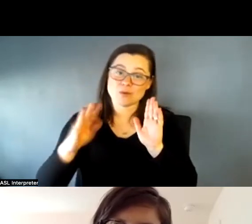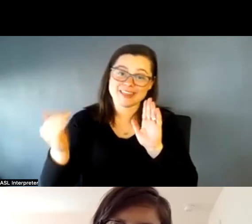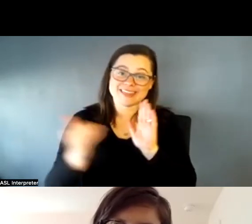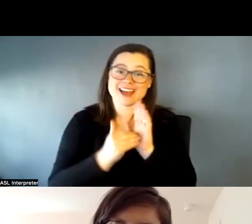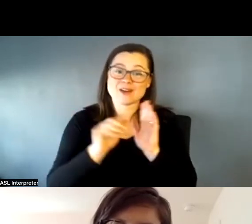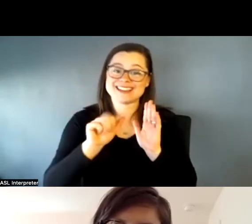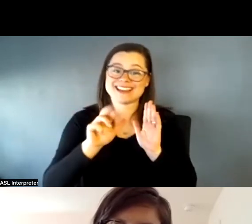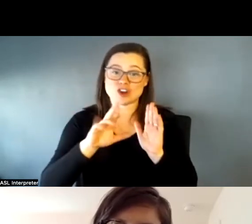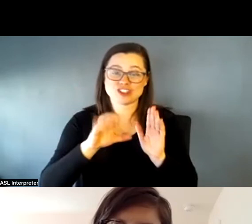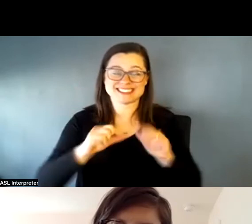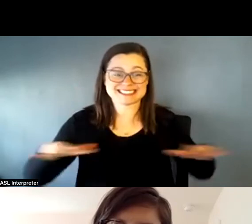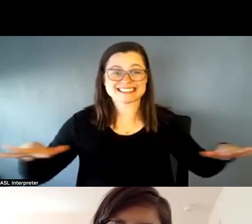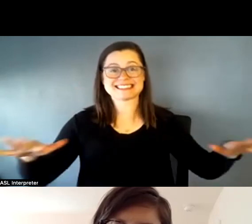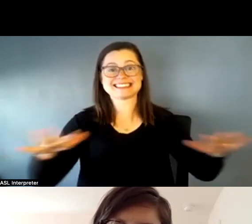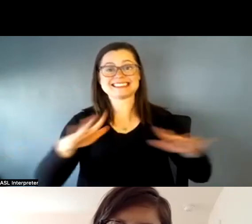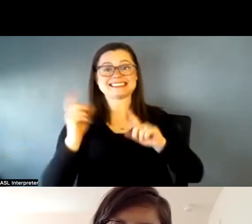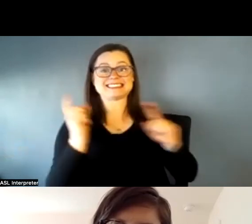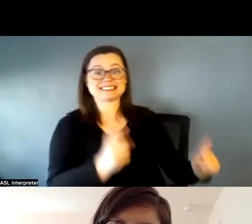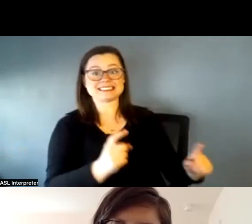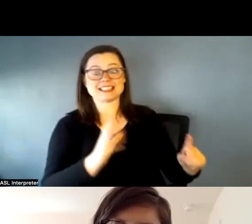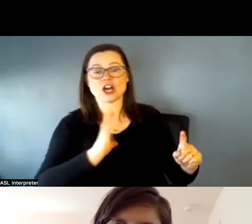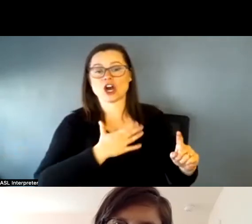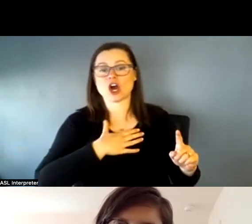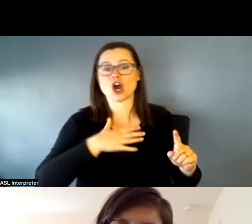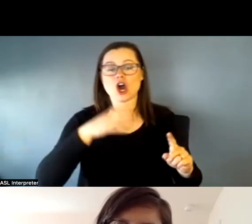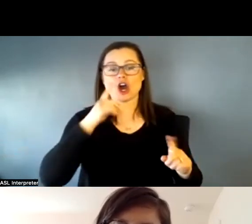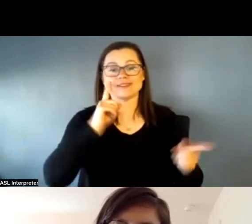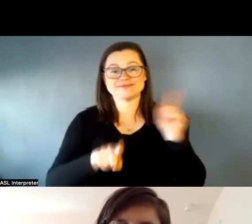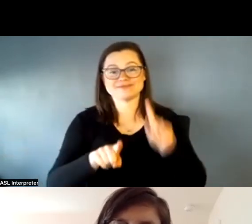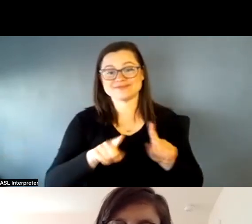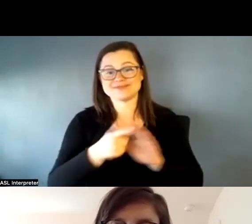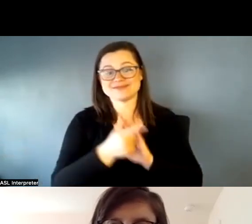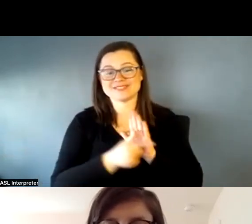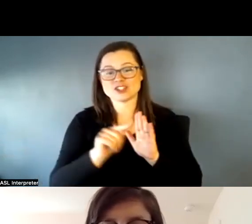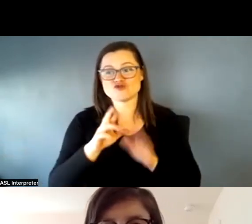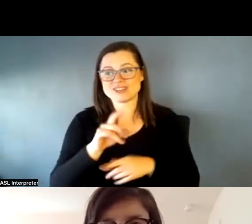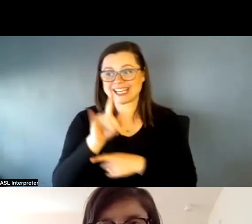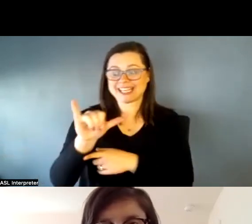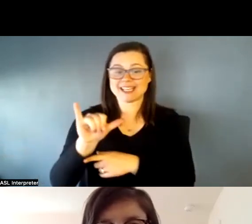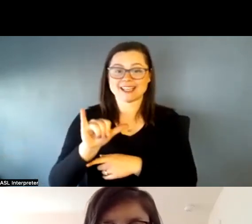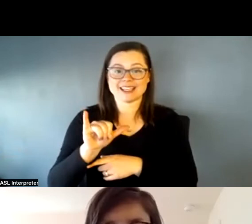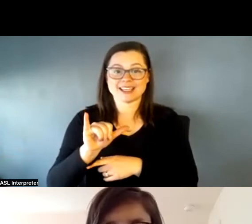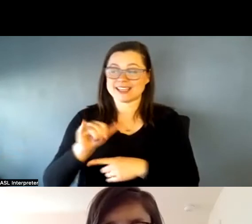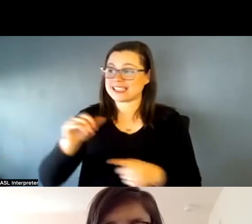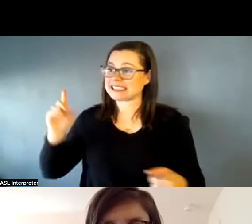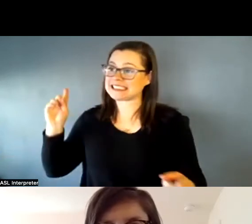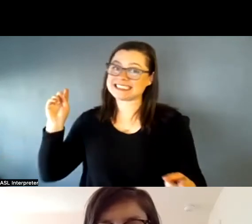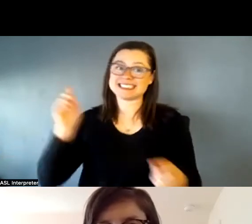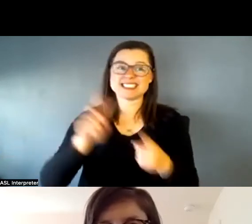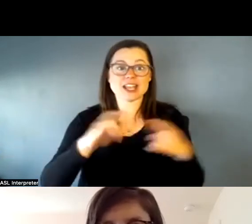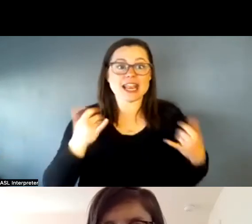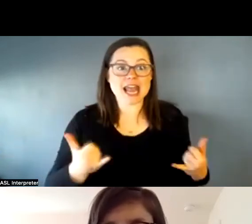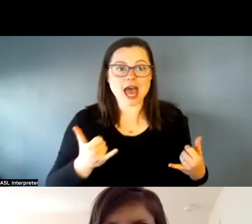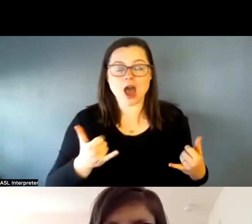in our treaty that was still to this day, our people have failed to be honored. And